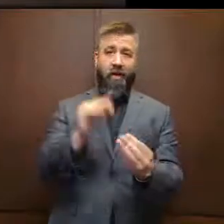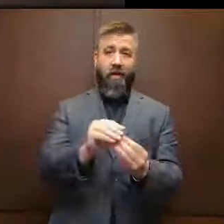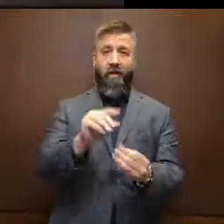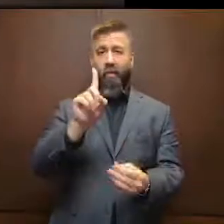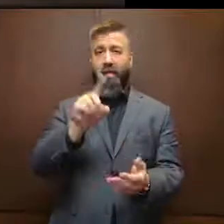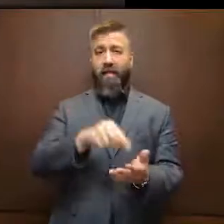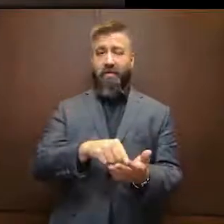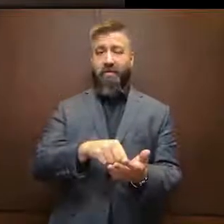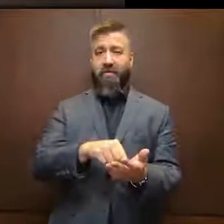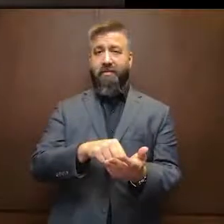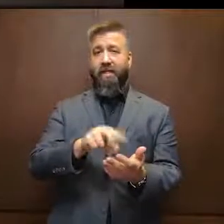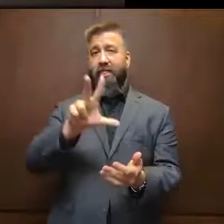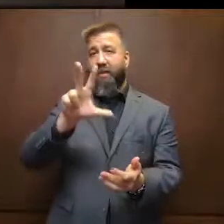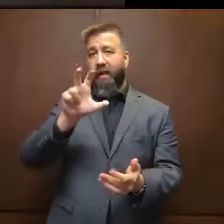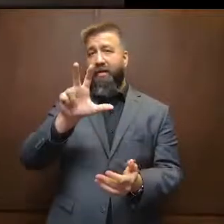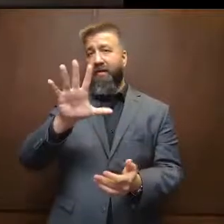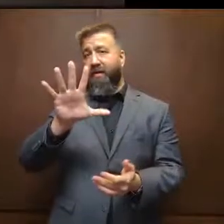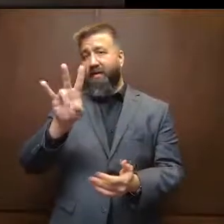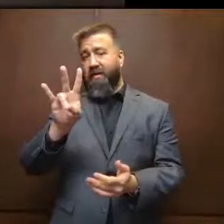1,357.